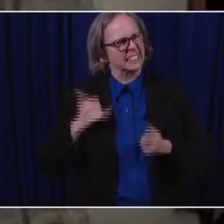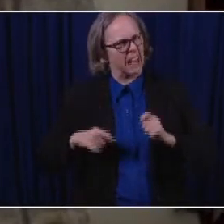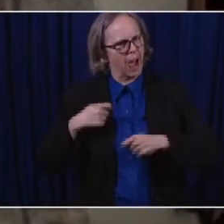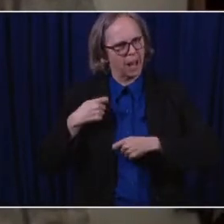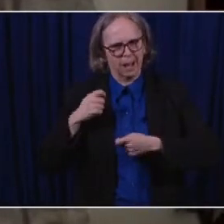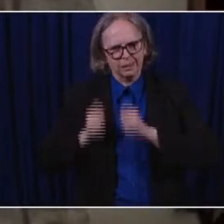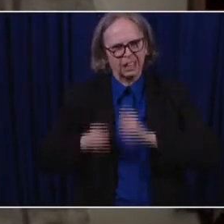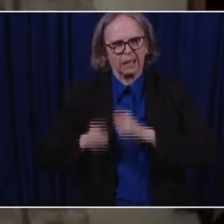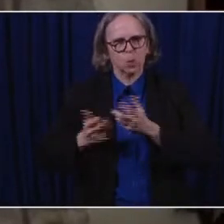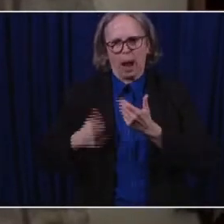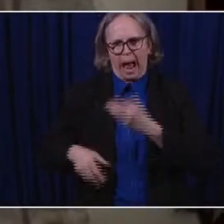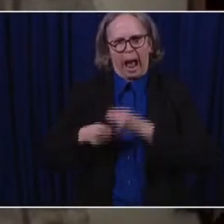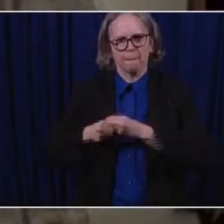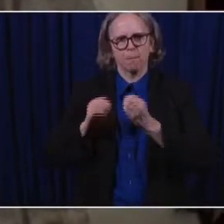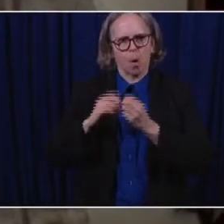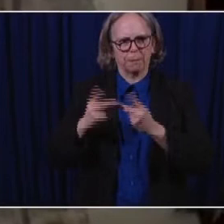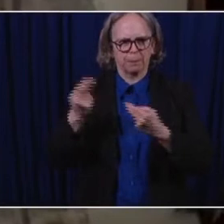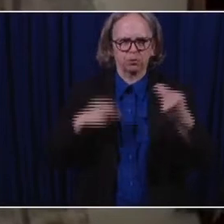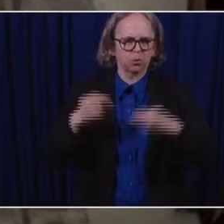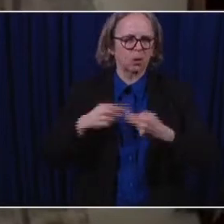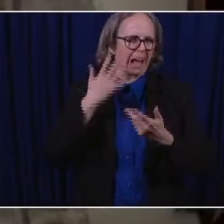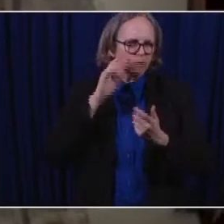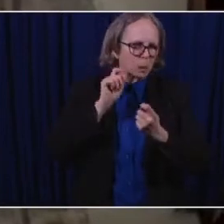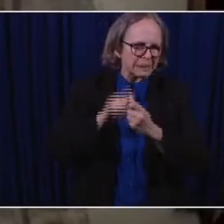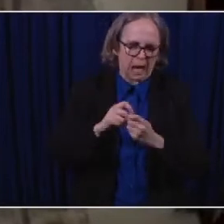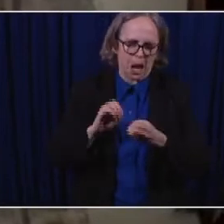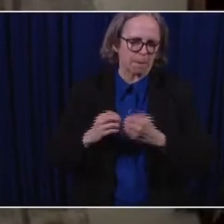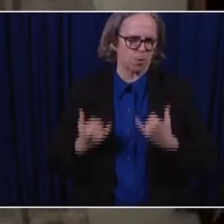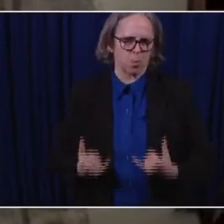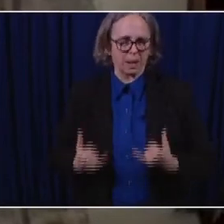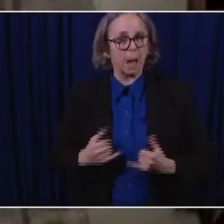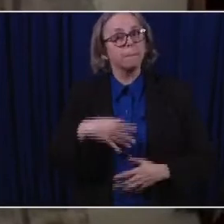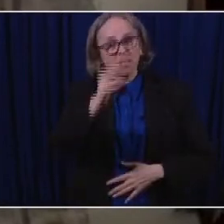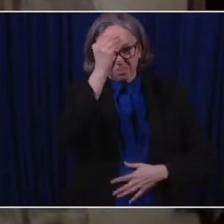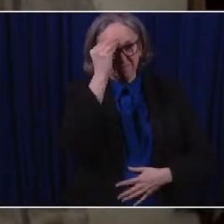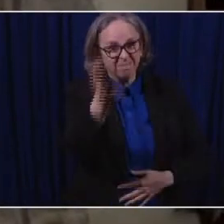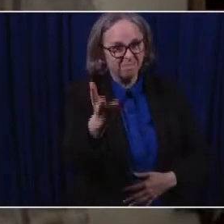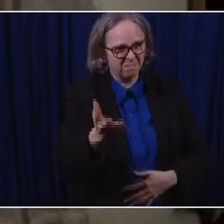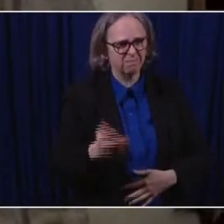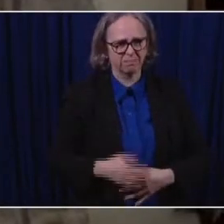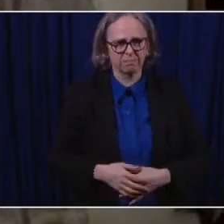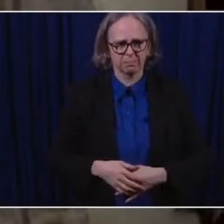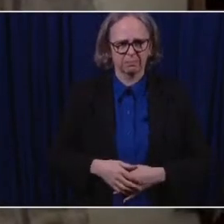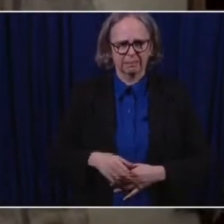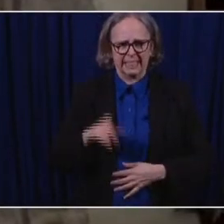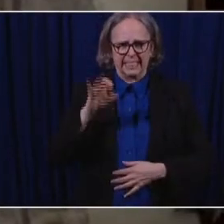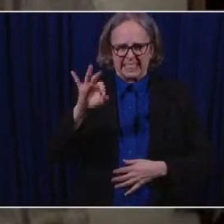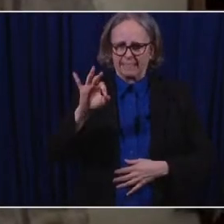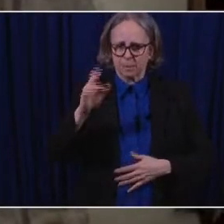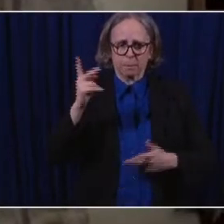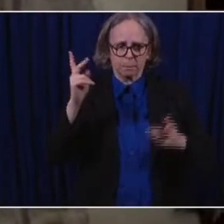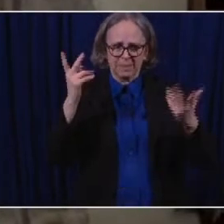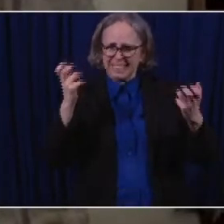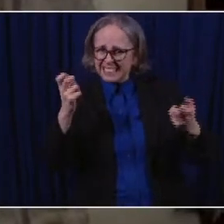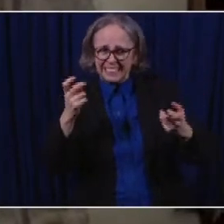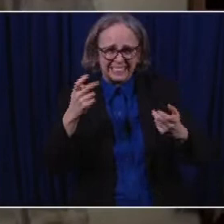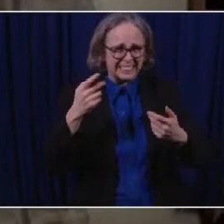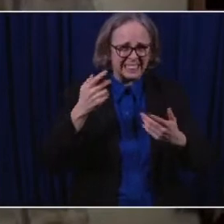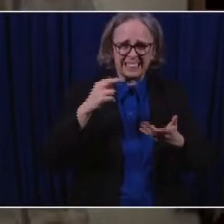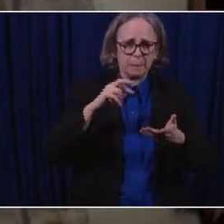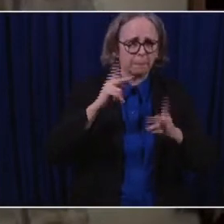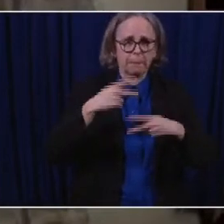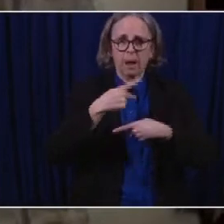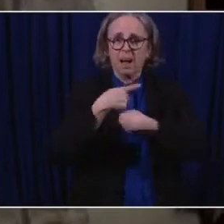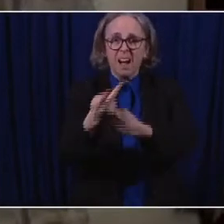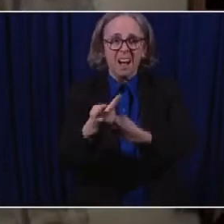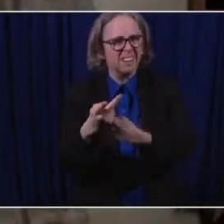have those. But if I use the term loaned, that means loaned. And we thank the companies for doing that. And that